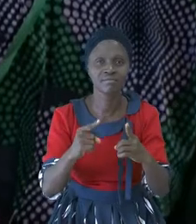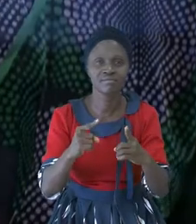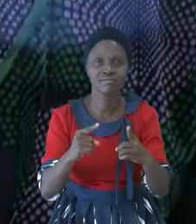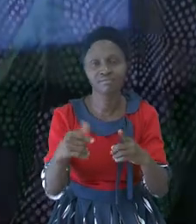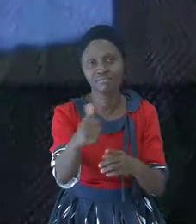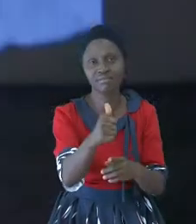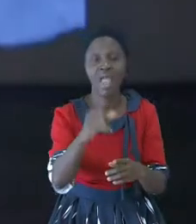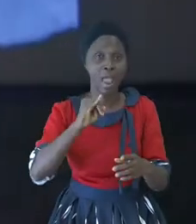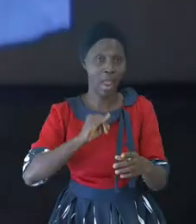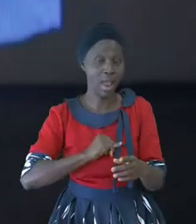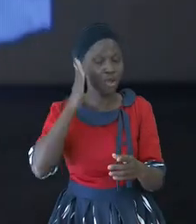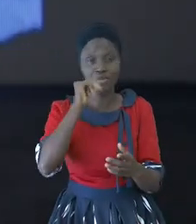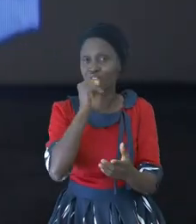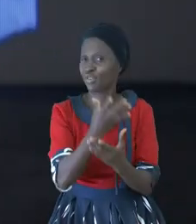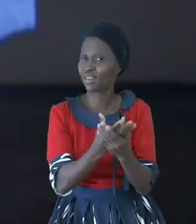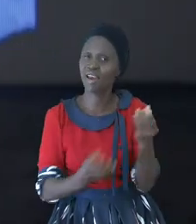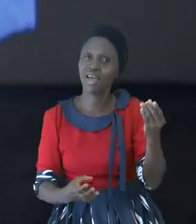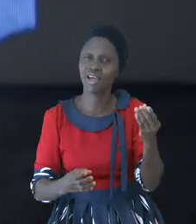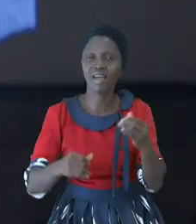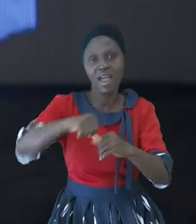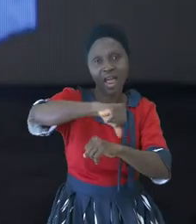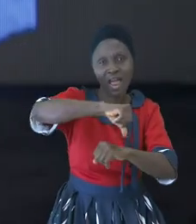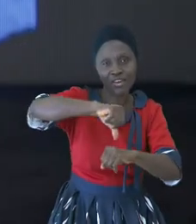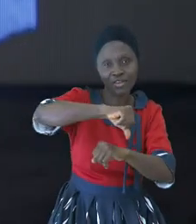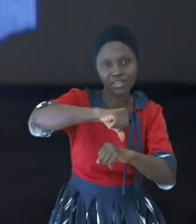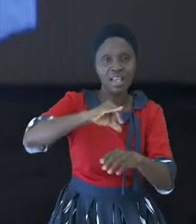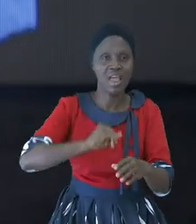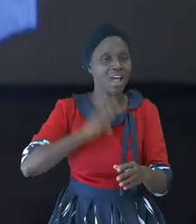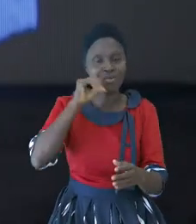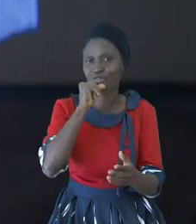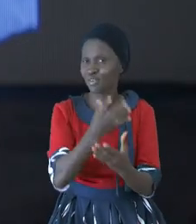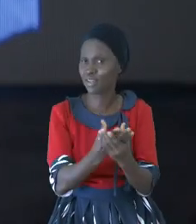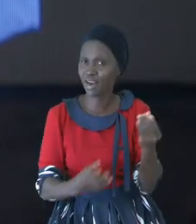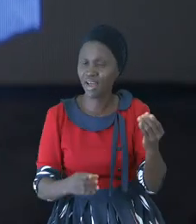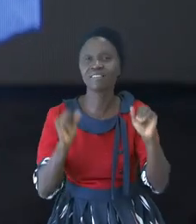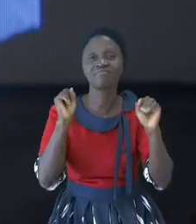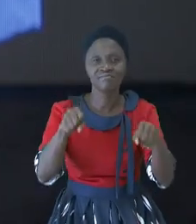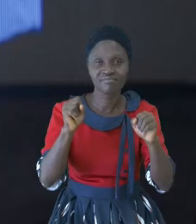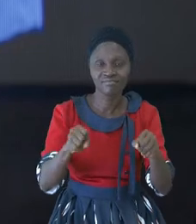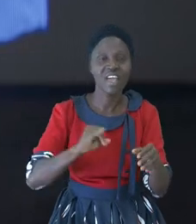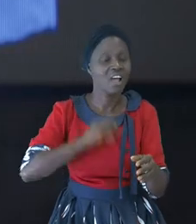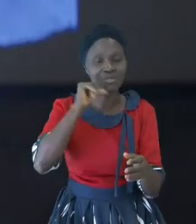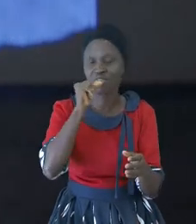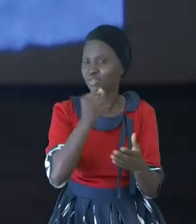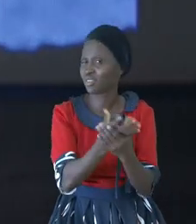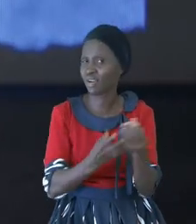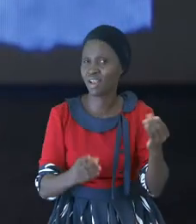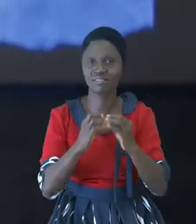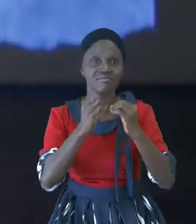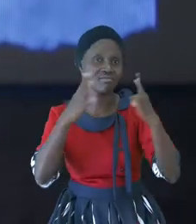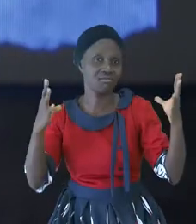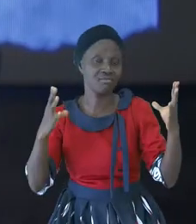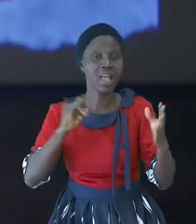lack anointing. I will not lack ability. I will not lack abundance. I will